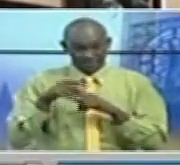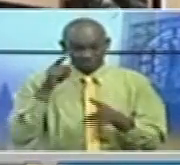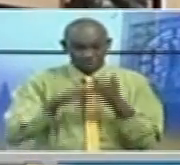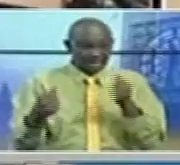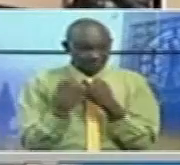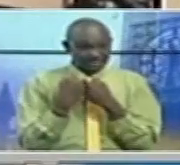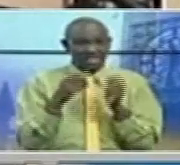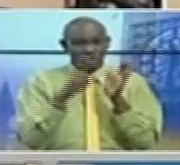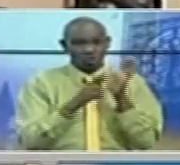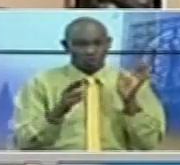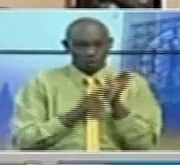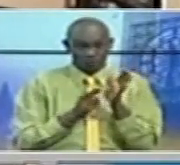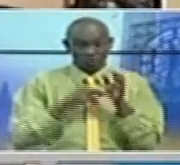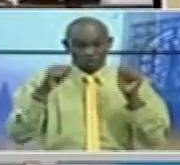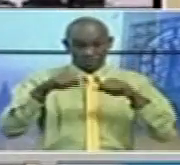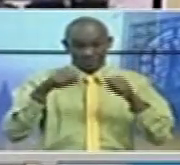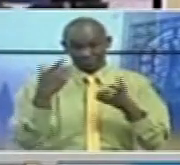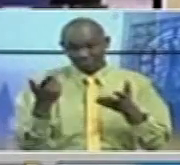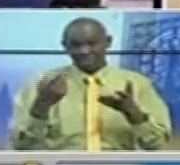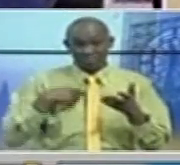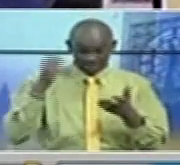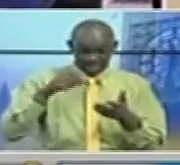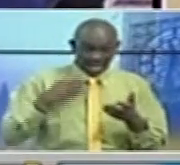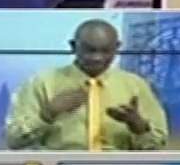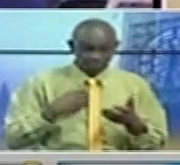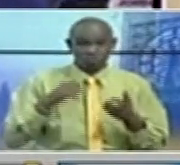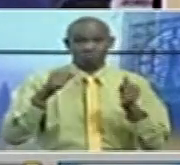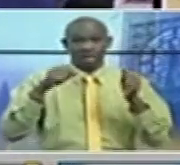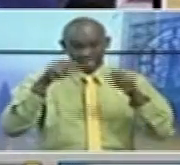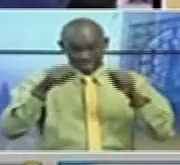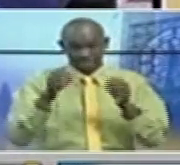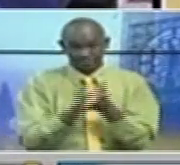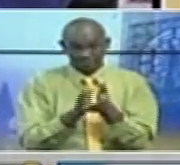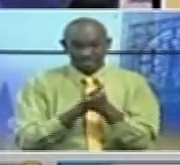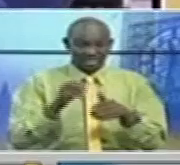the rule of complementarity, where, of course, there must be some complementarity between the